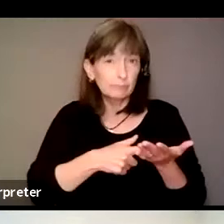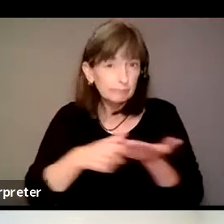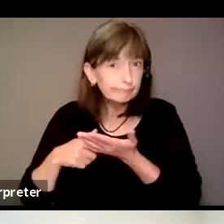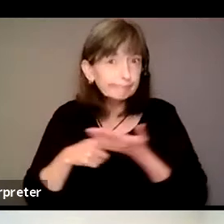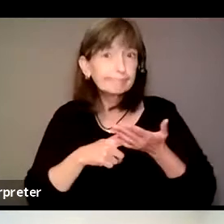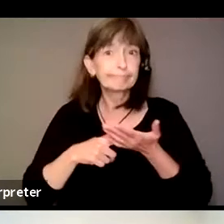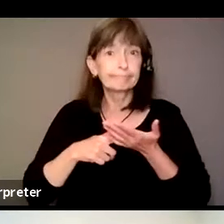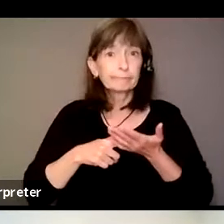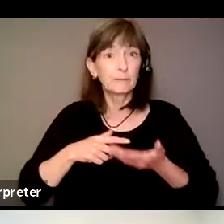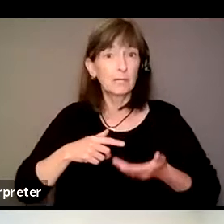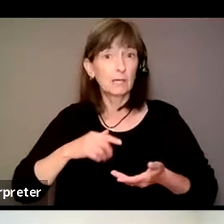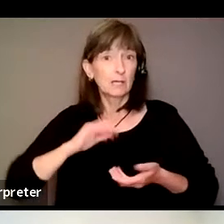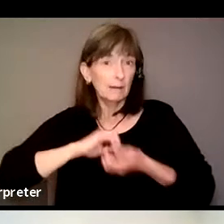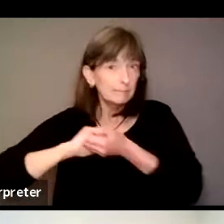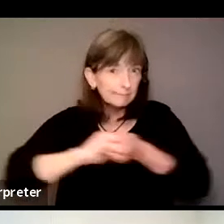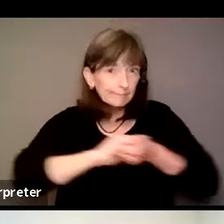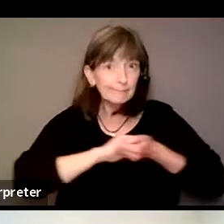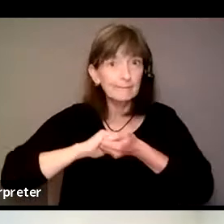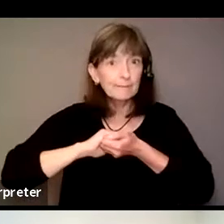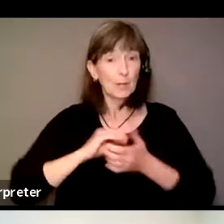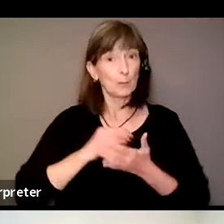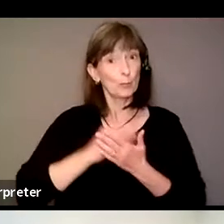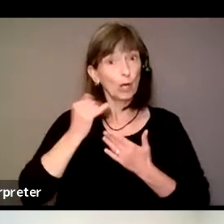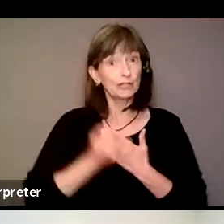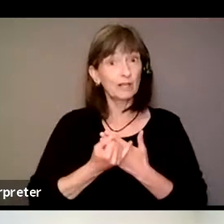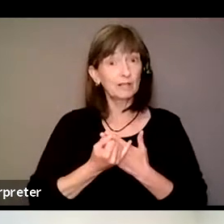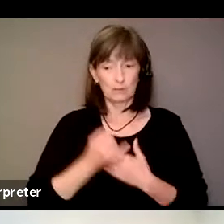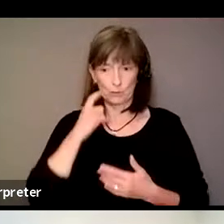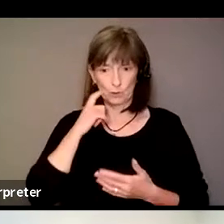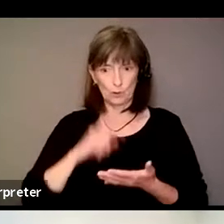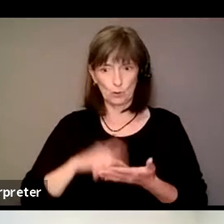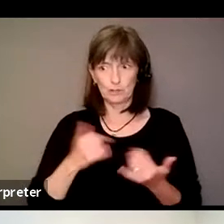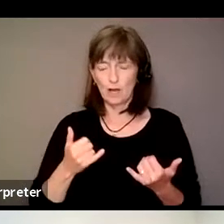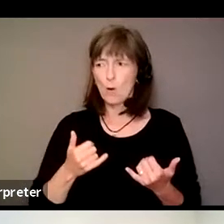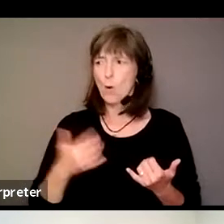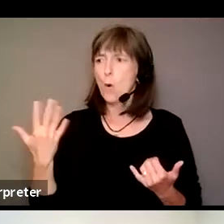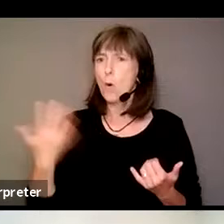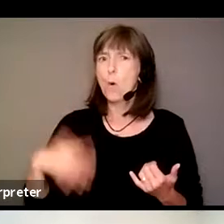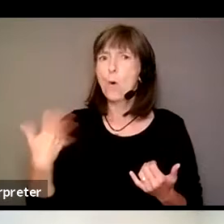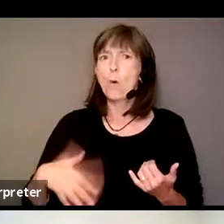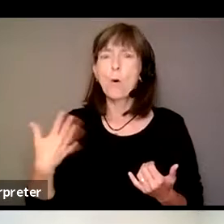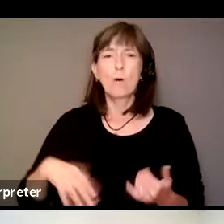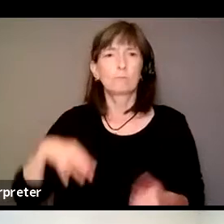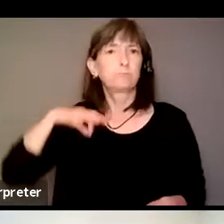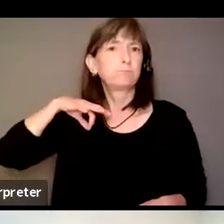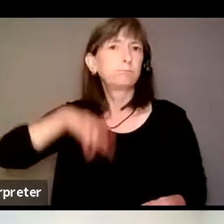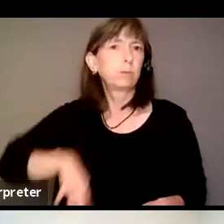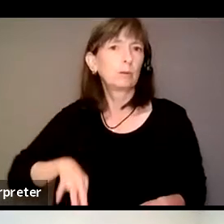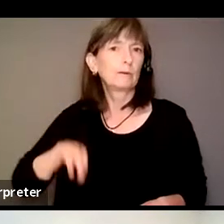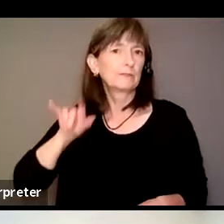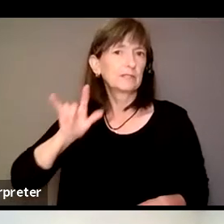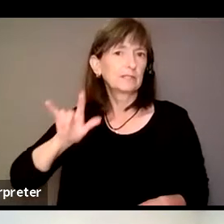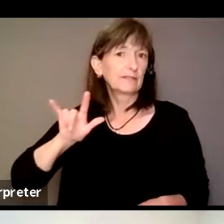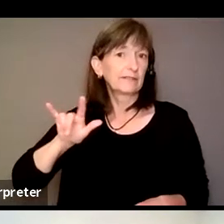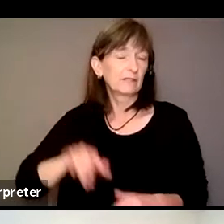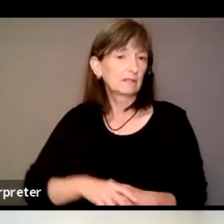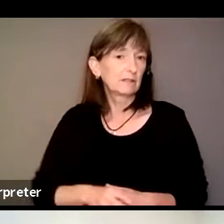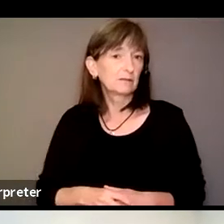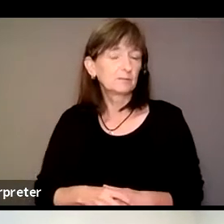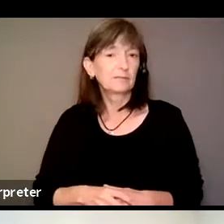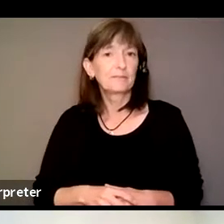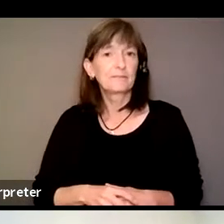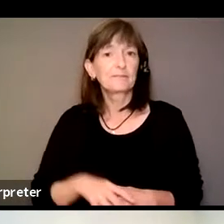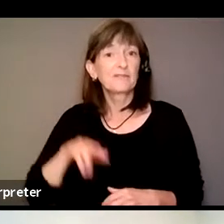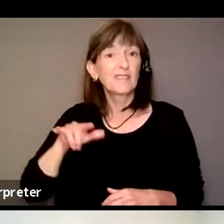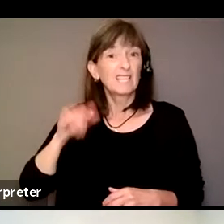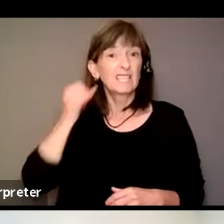and projects we're doing are showing significant dividends and benefits to the town of Stephenville. It's almost like today, when you